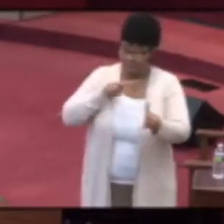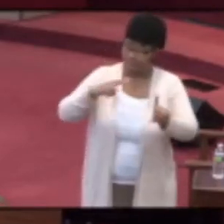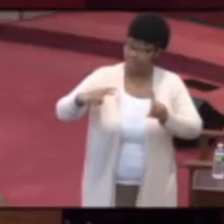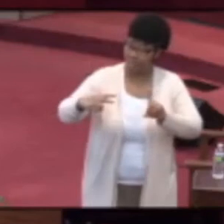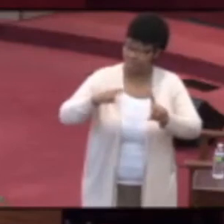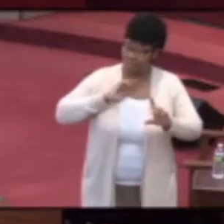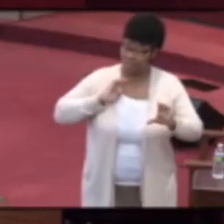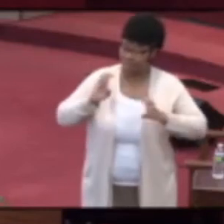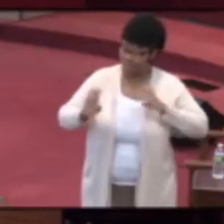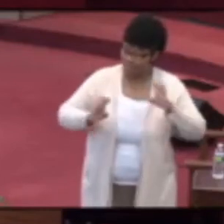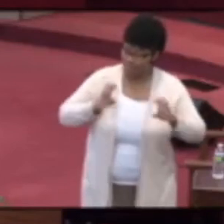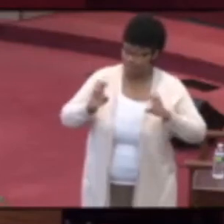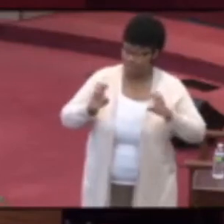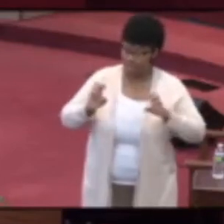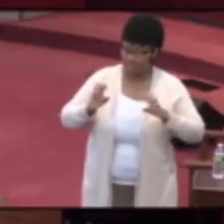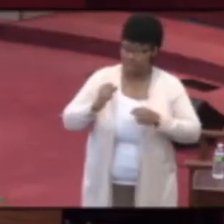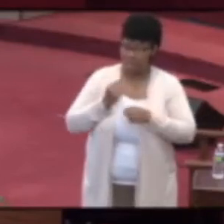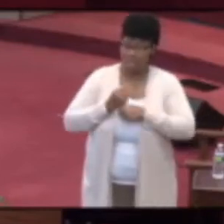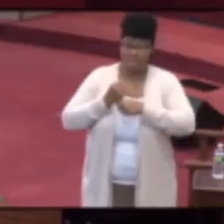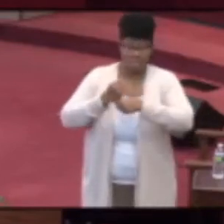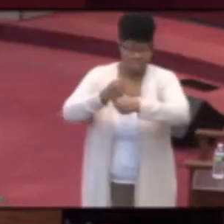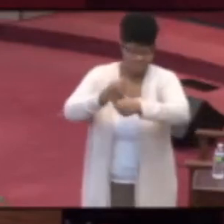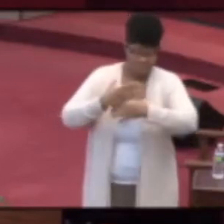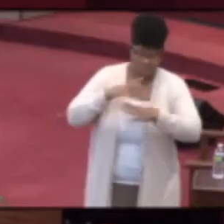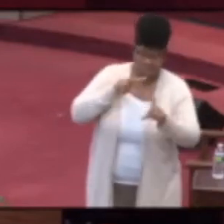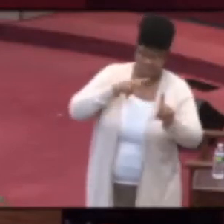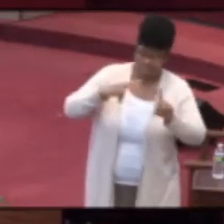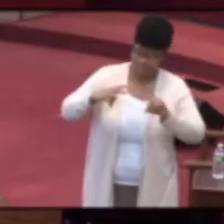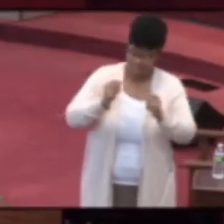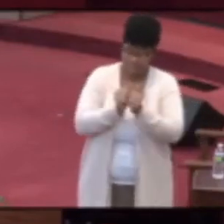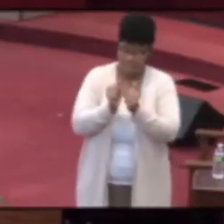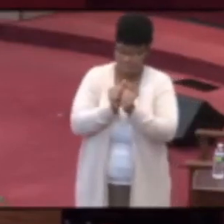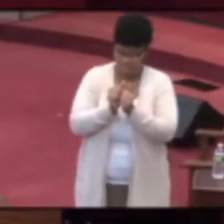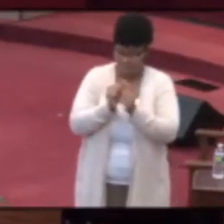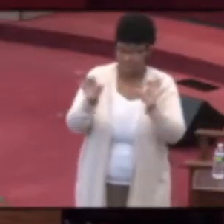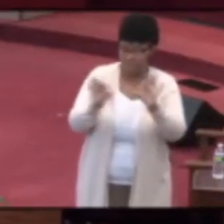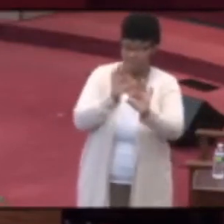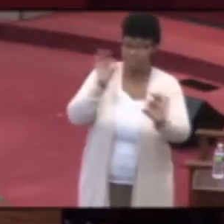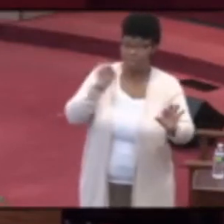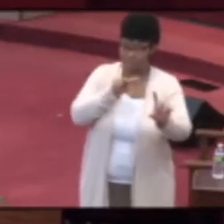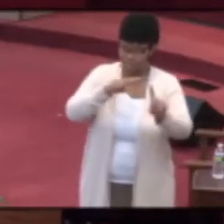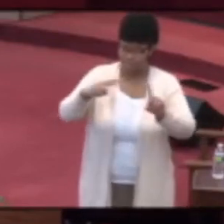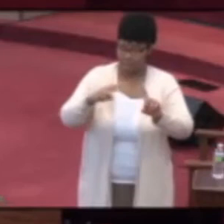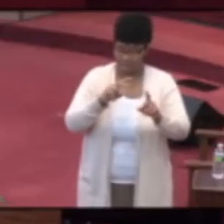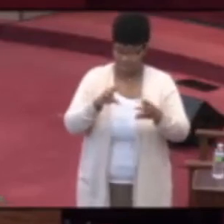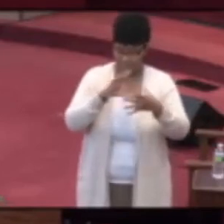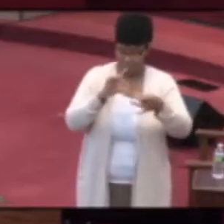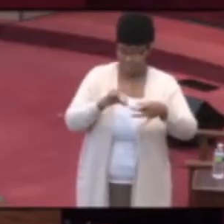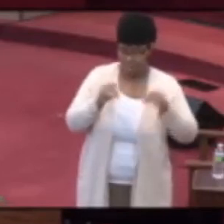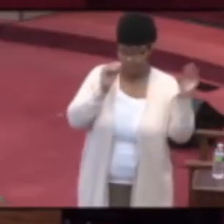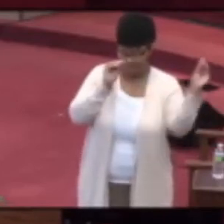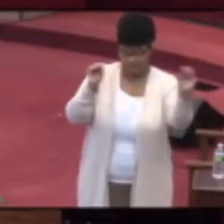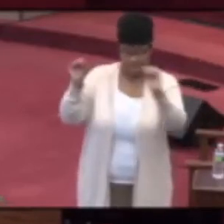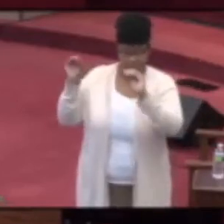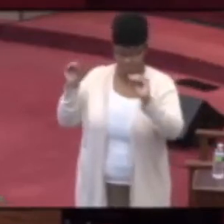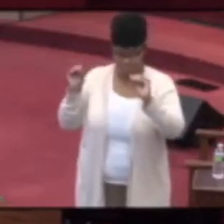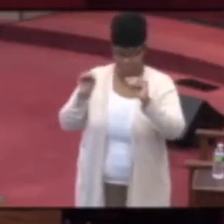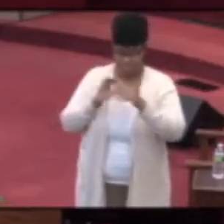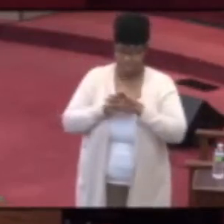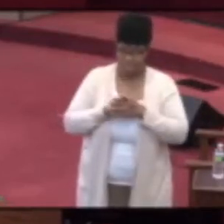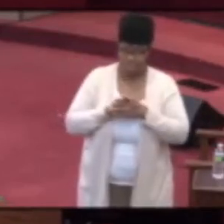my emotions. It makes me look at things through a spiritual lens. And here's what the text is intending to teach